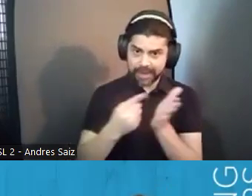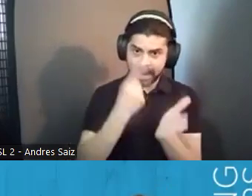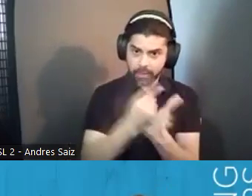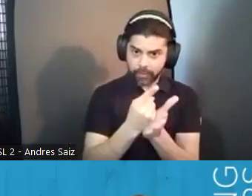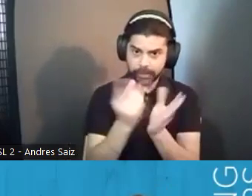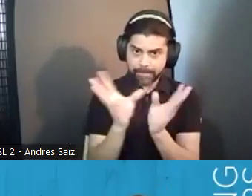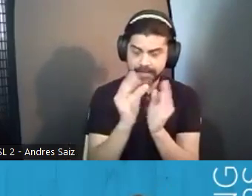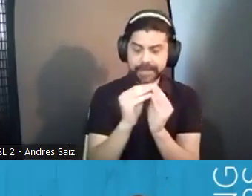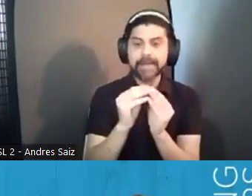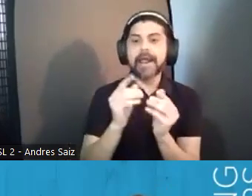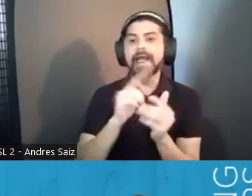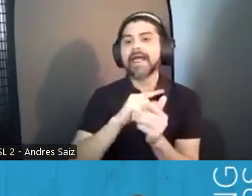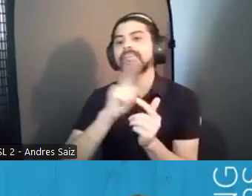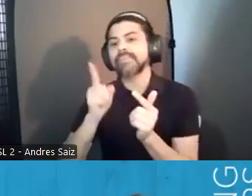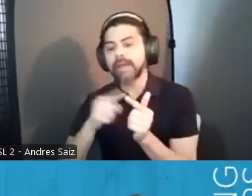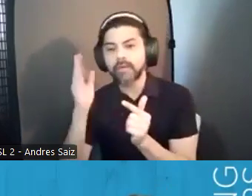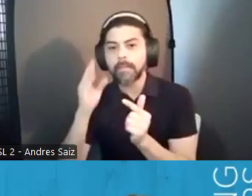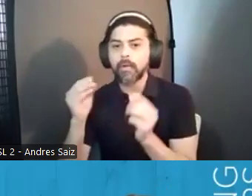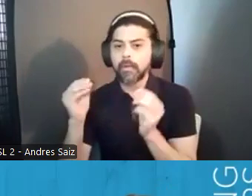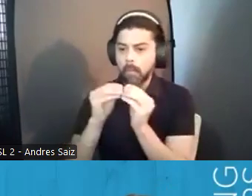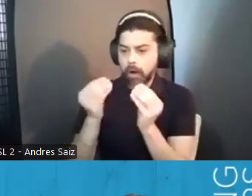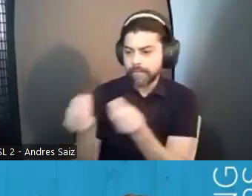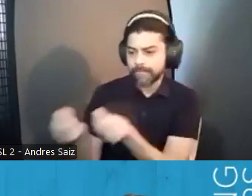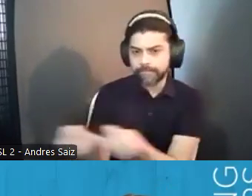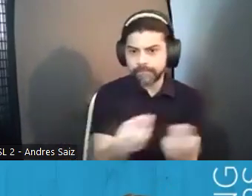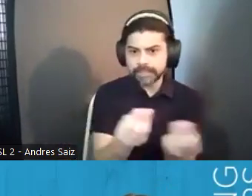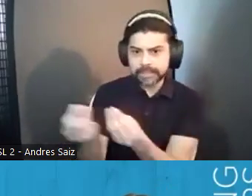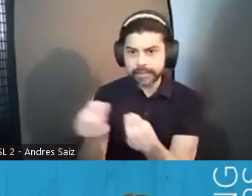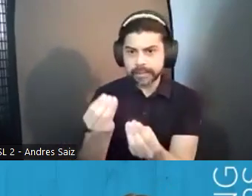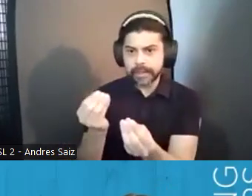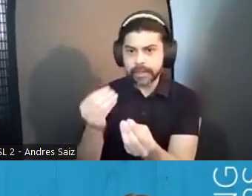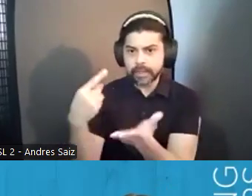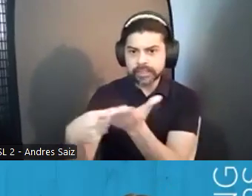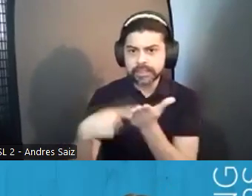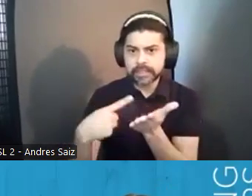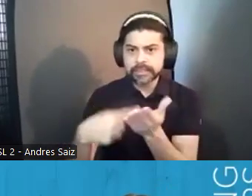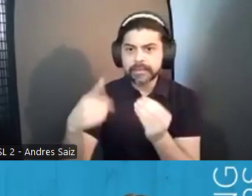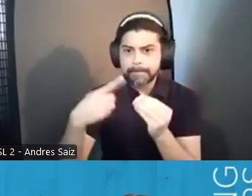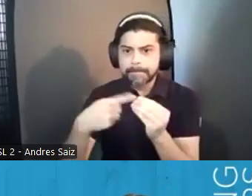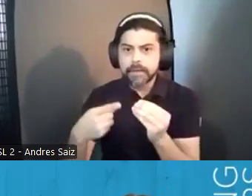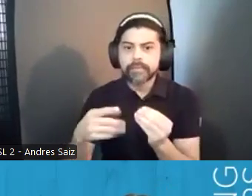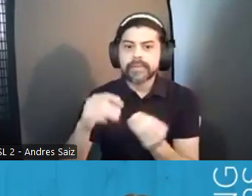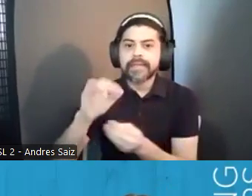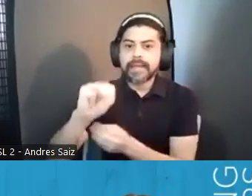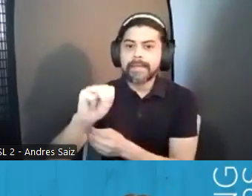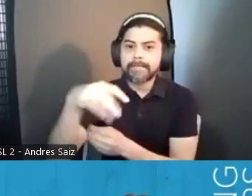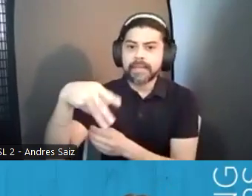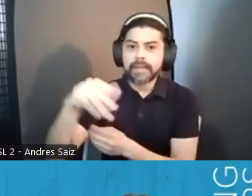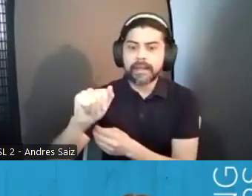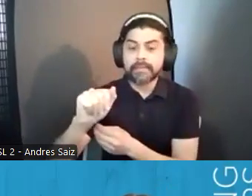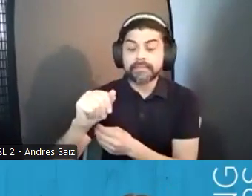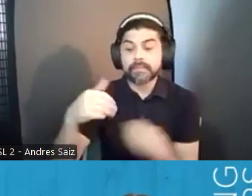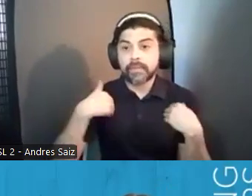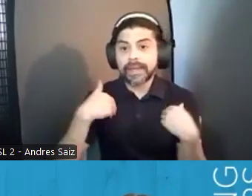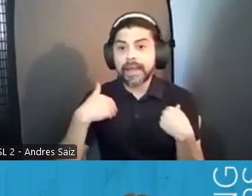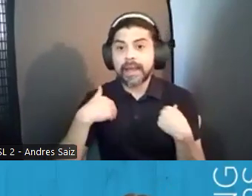facilitated conversation about the evaluation of the MPA. And we have Ross Lallian joining us from CDA to